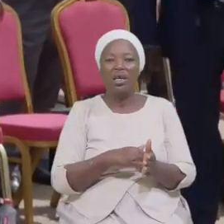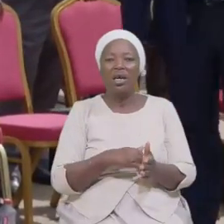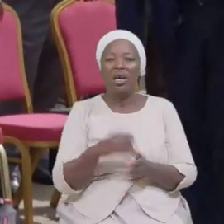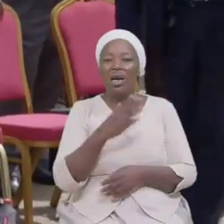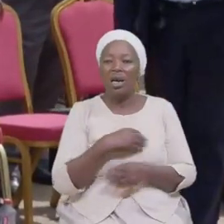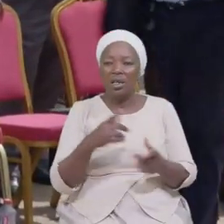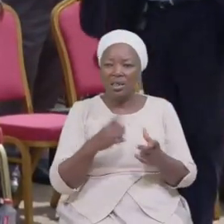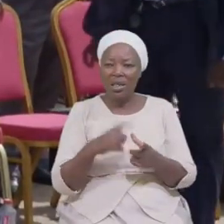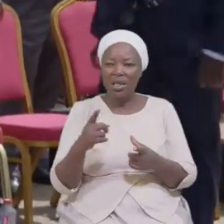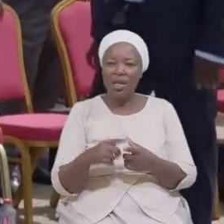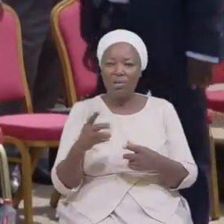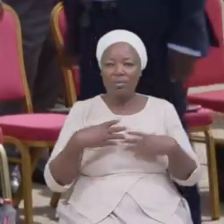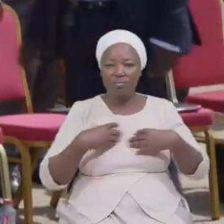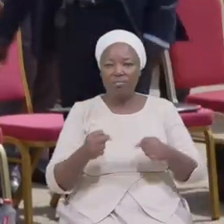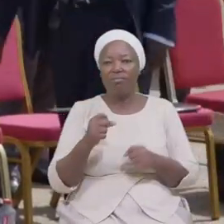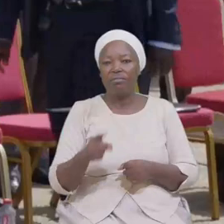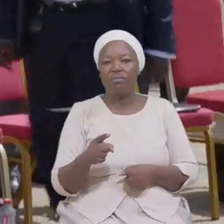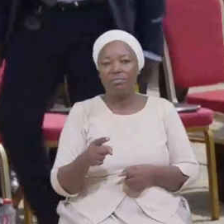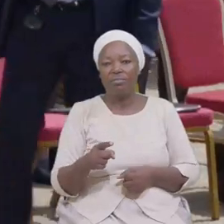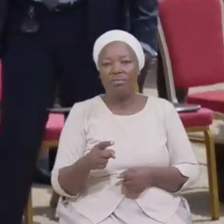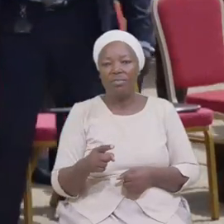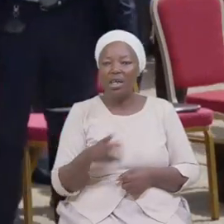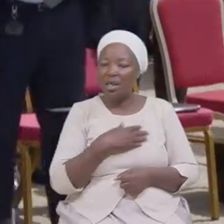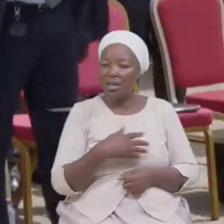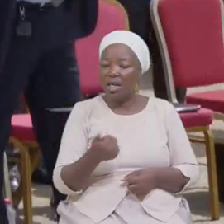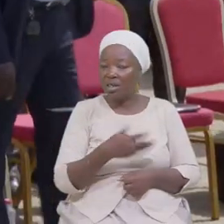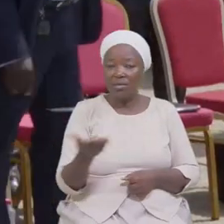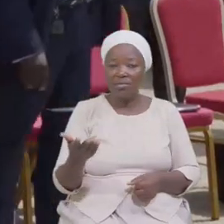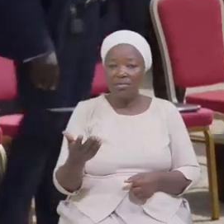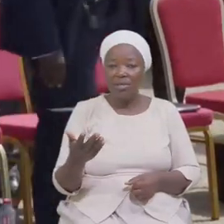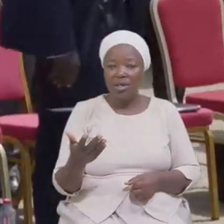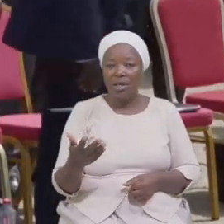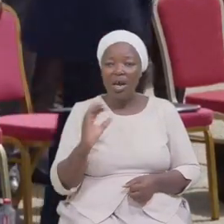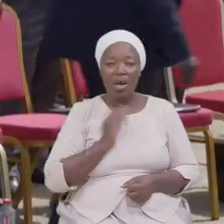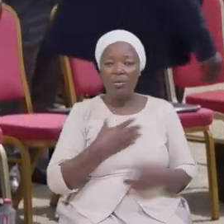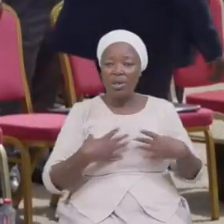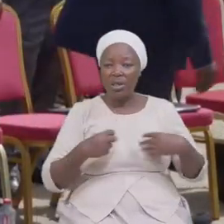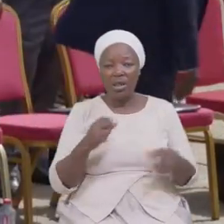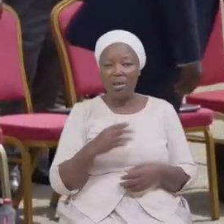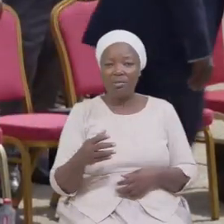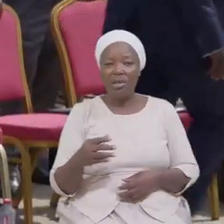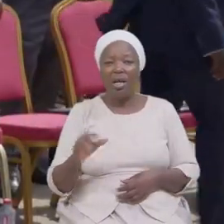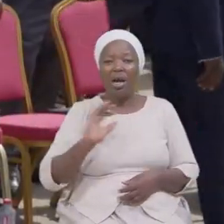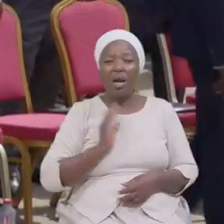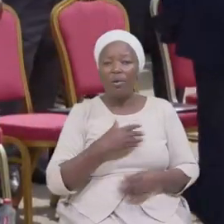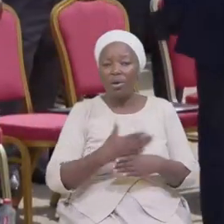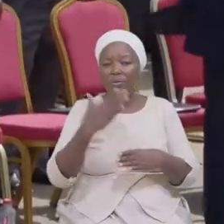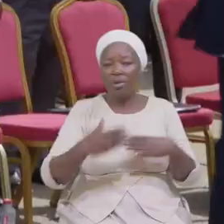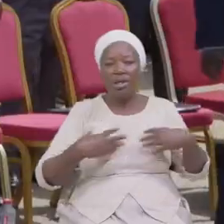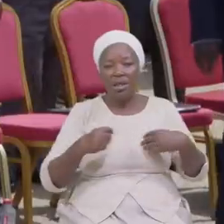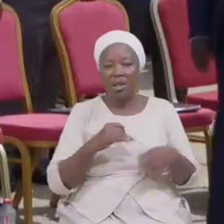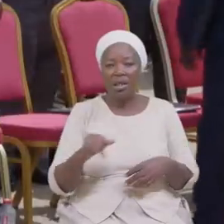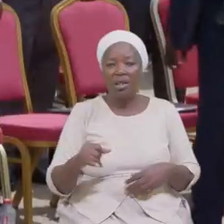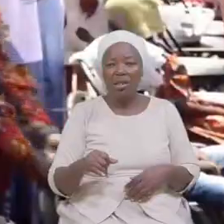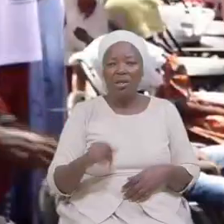cure. A complete cure, our healing, a total healing. You know, He provided for